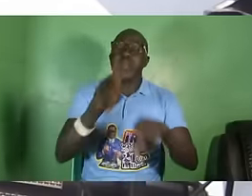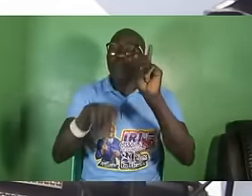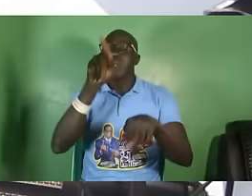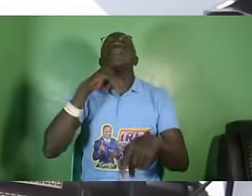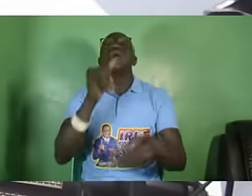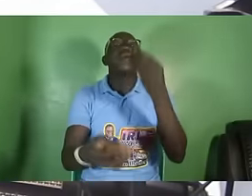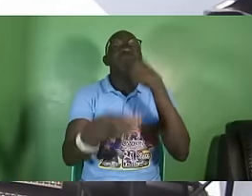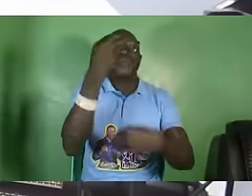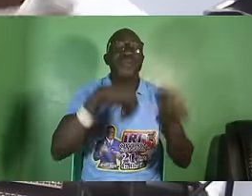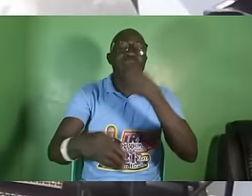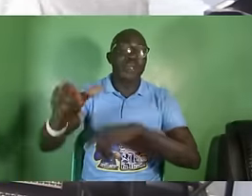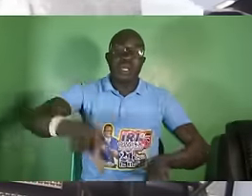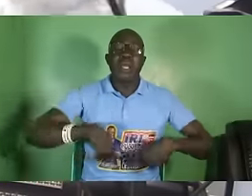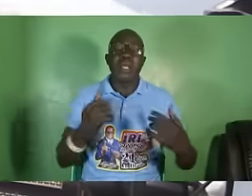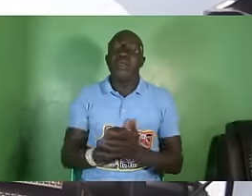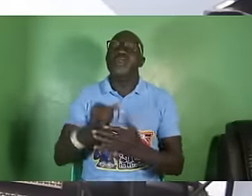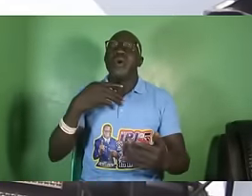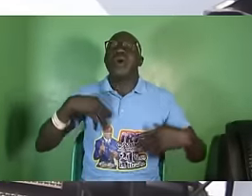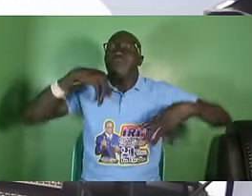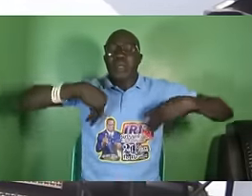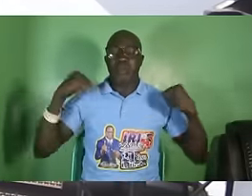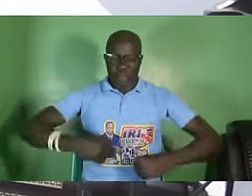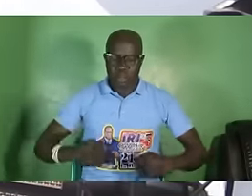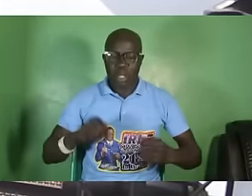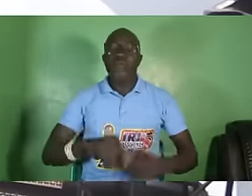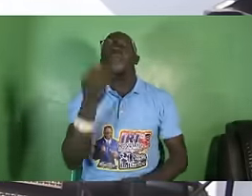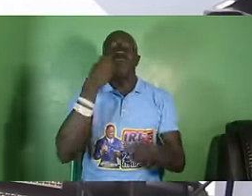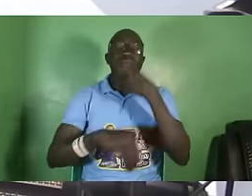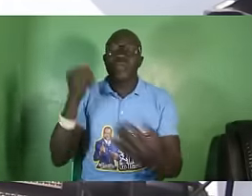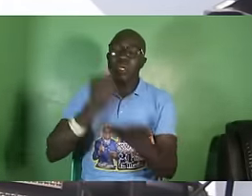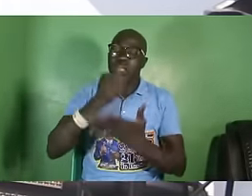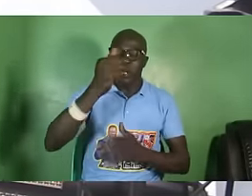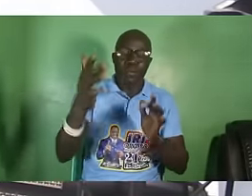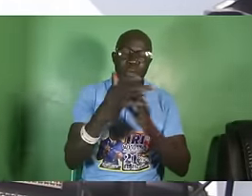boy. You never feed in love. Oh, my name, pa. You have power. You have